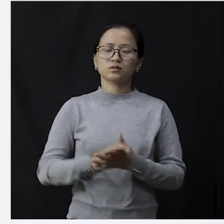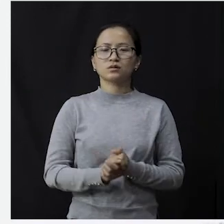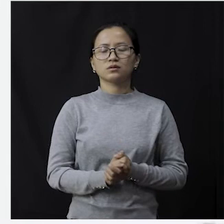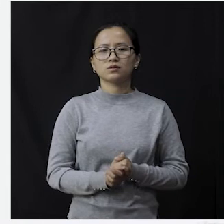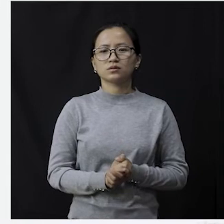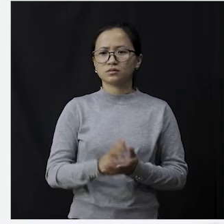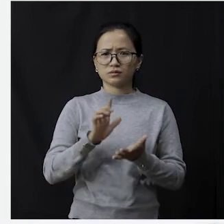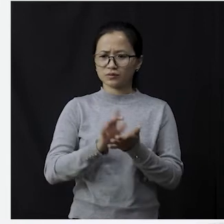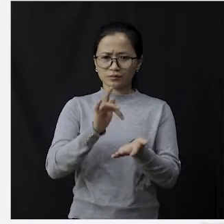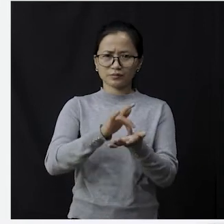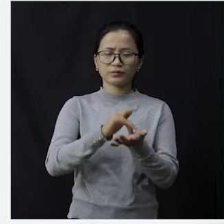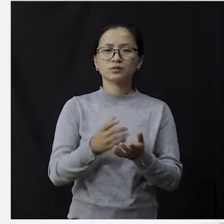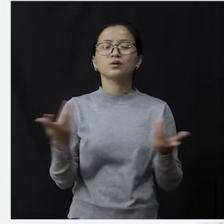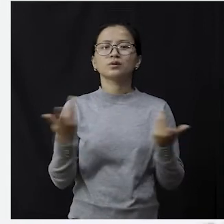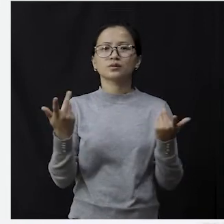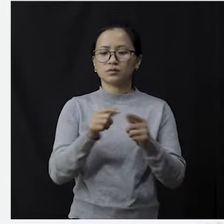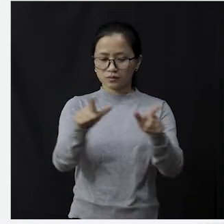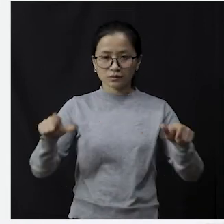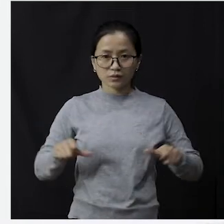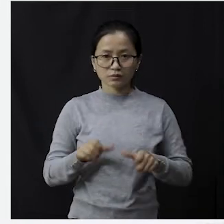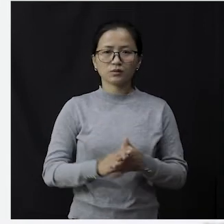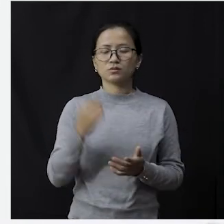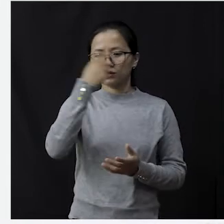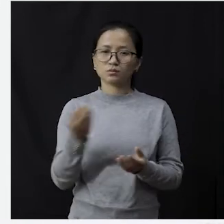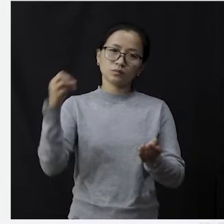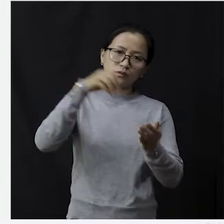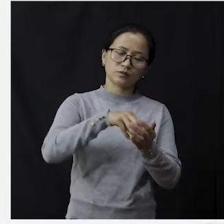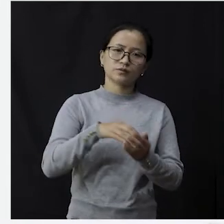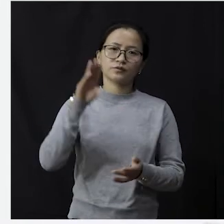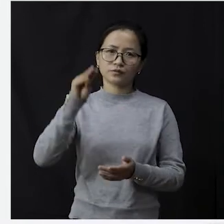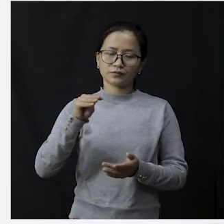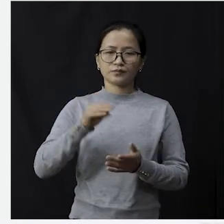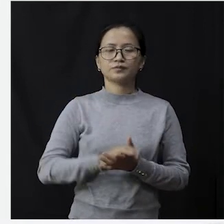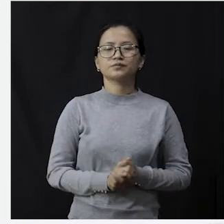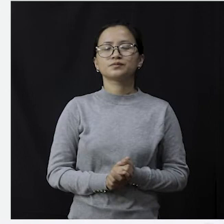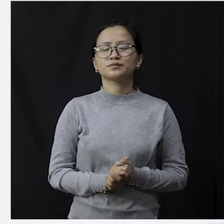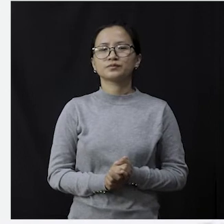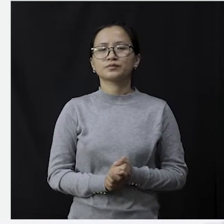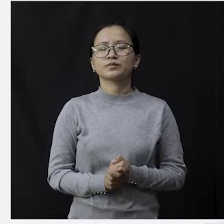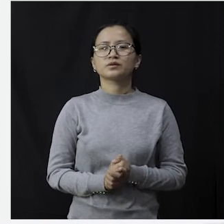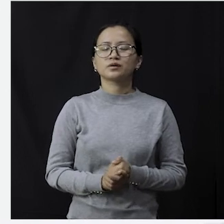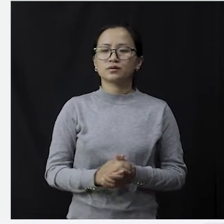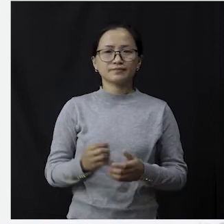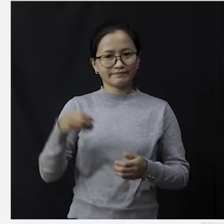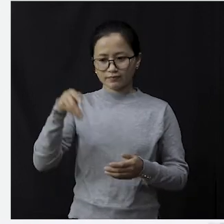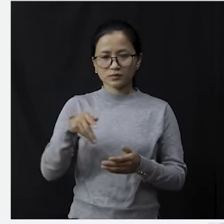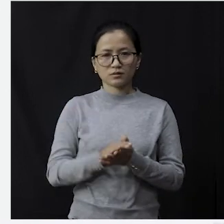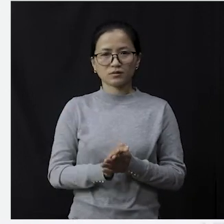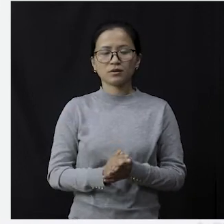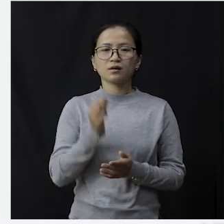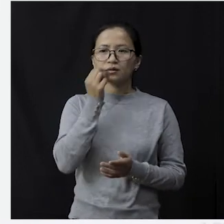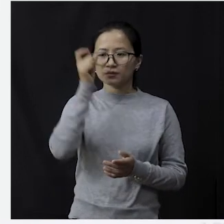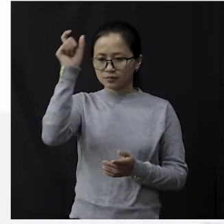broke out in your locality, who is that person that used to come and put off the fire? It's a firefighter, yes or